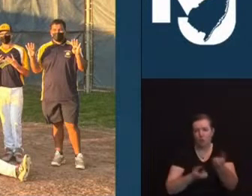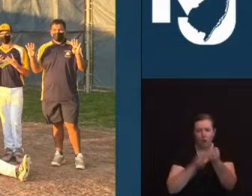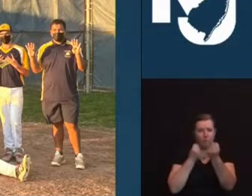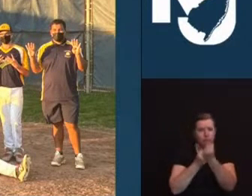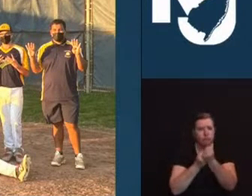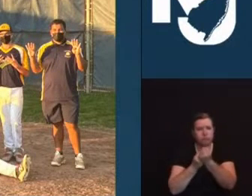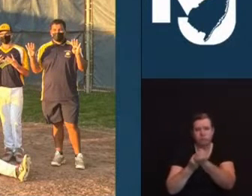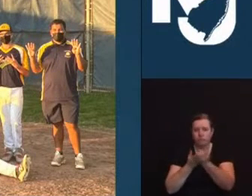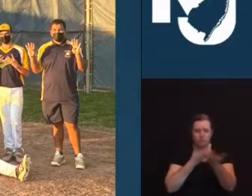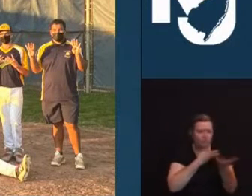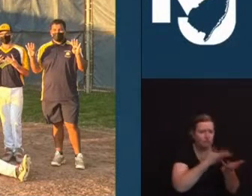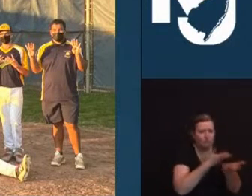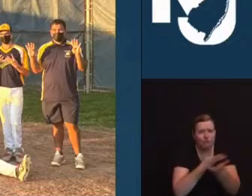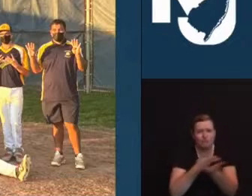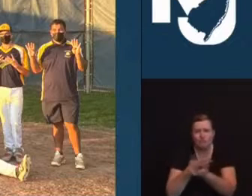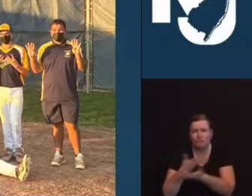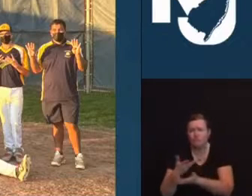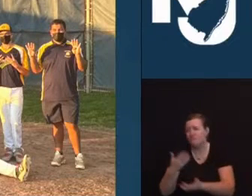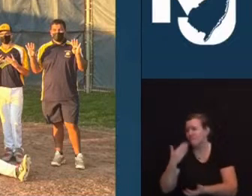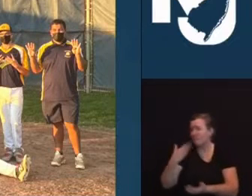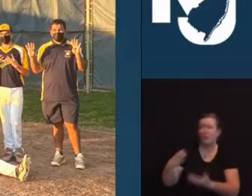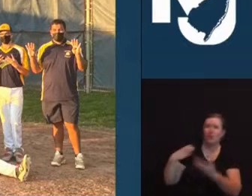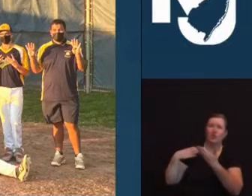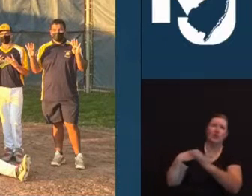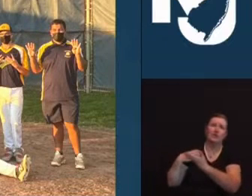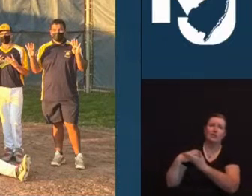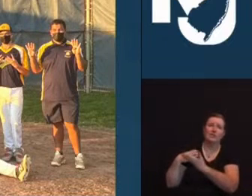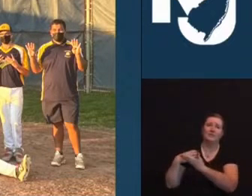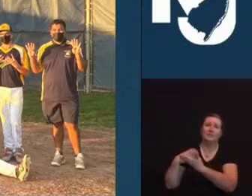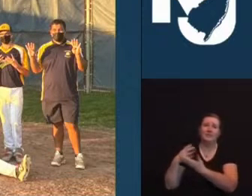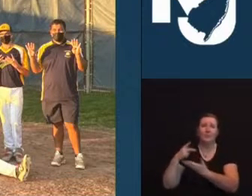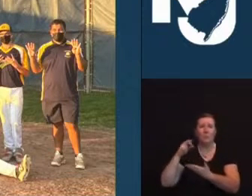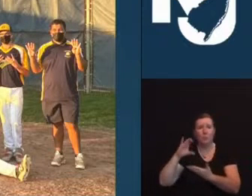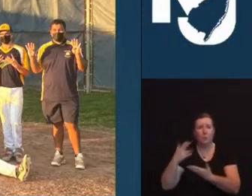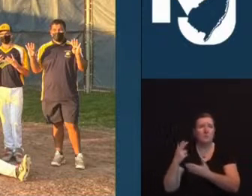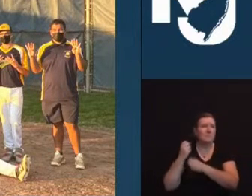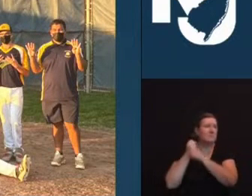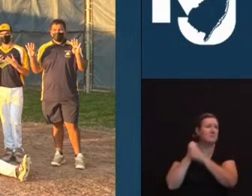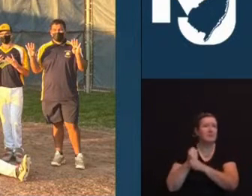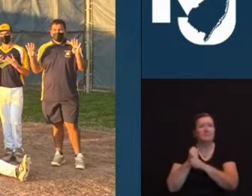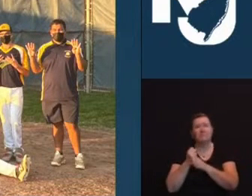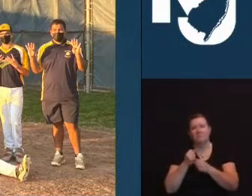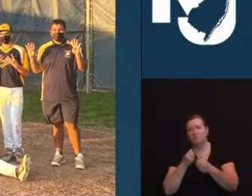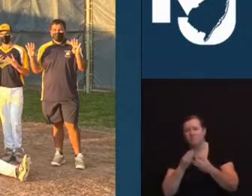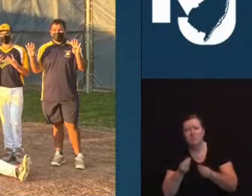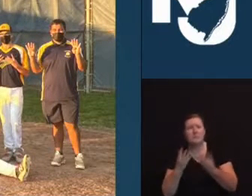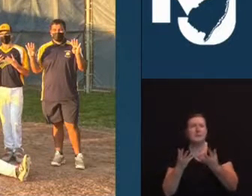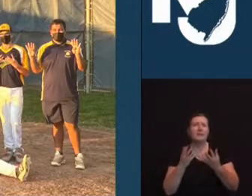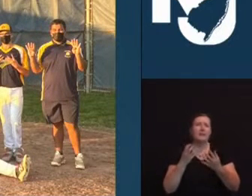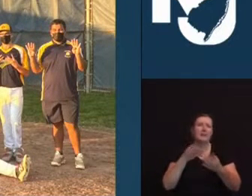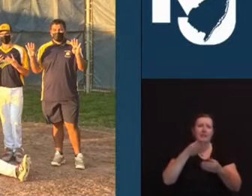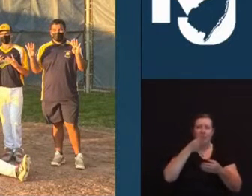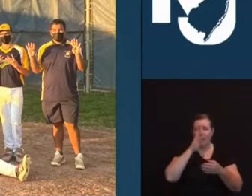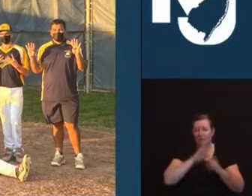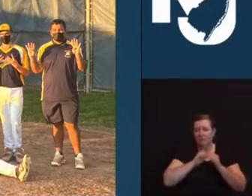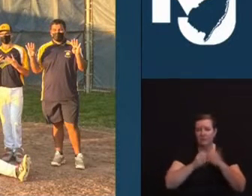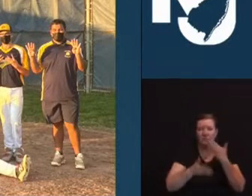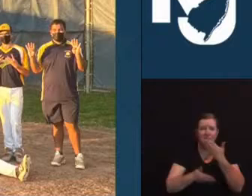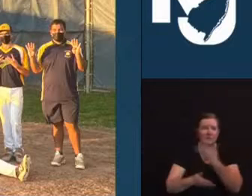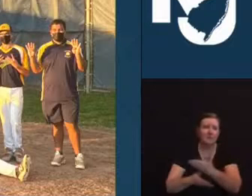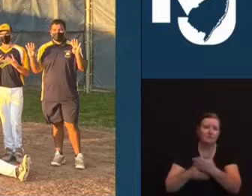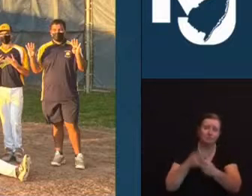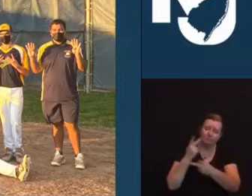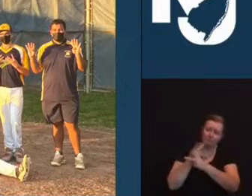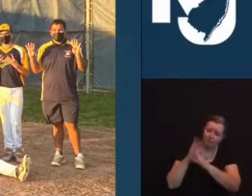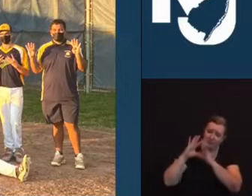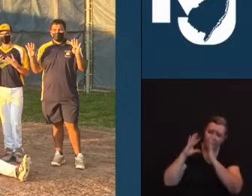our national pastime and for being a role model for so many. May God bless him and watch over him and his family. And the